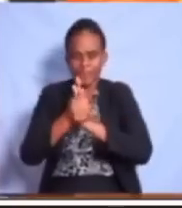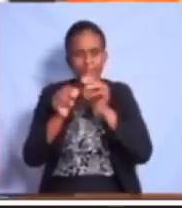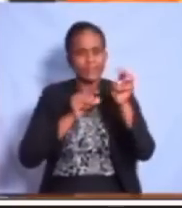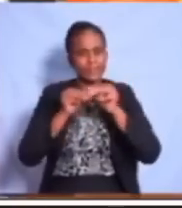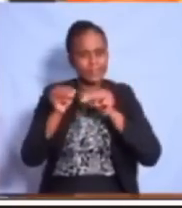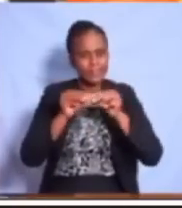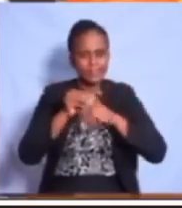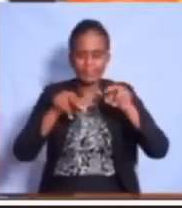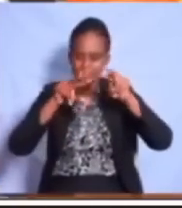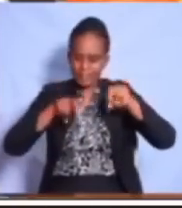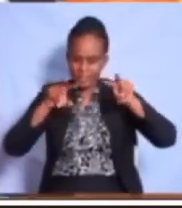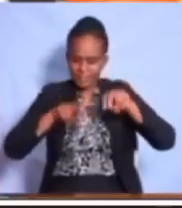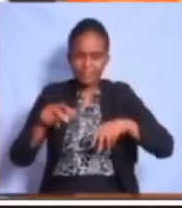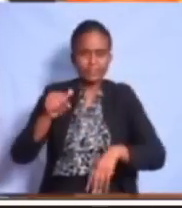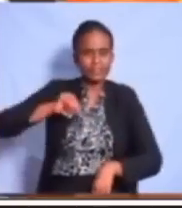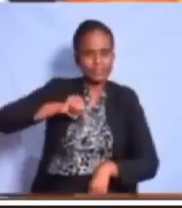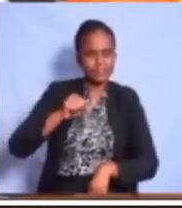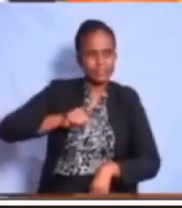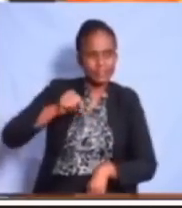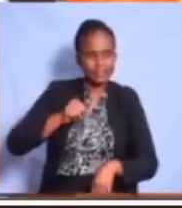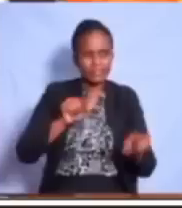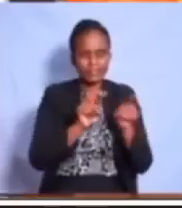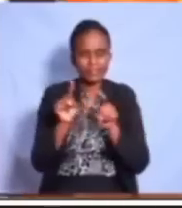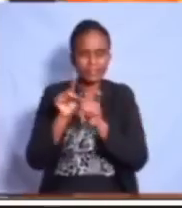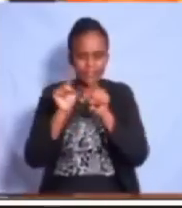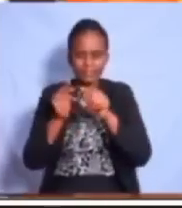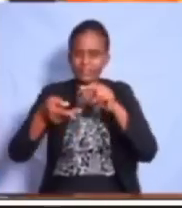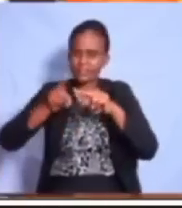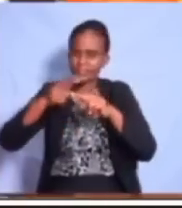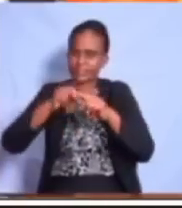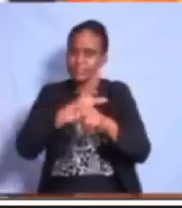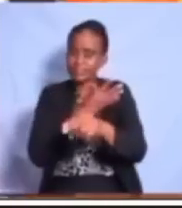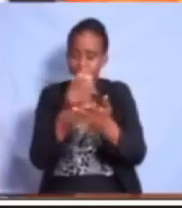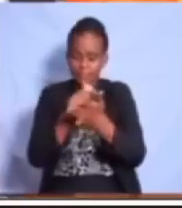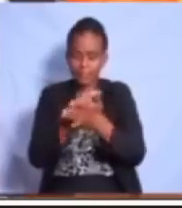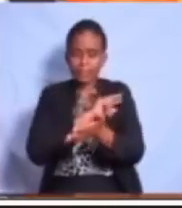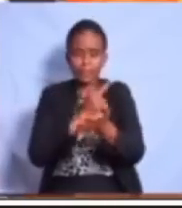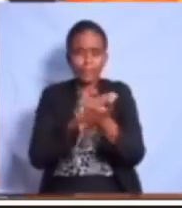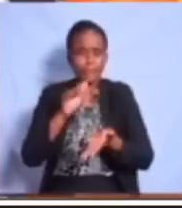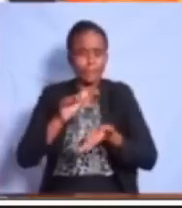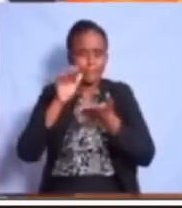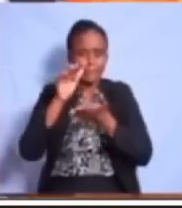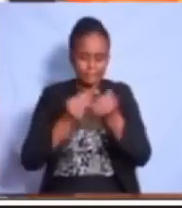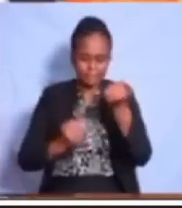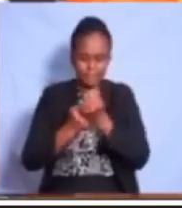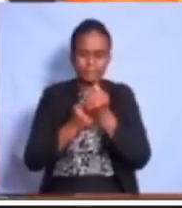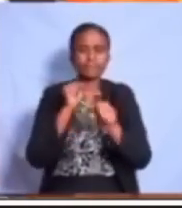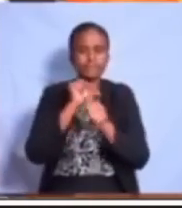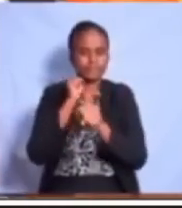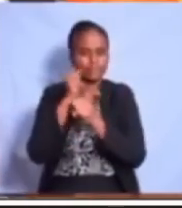of investigative wings and also increasing resources to support the operations of these